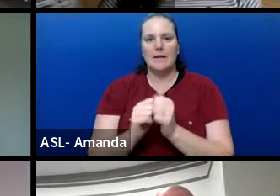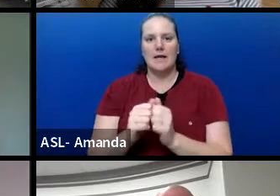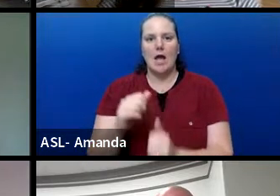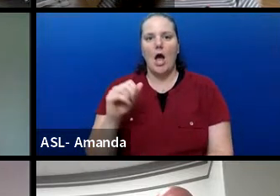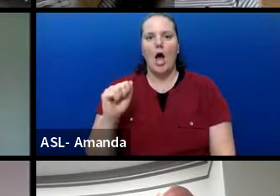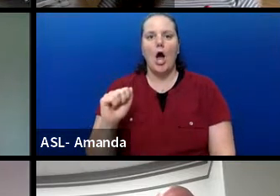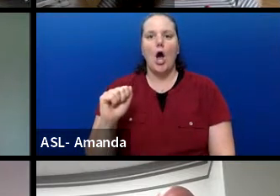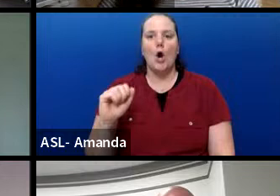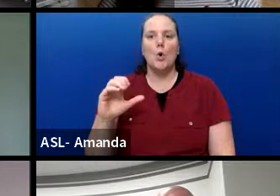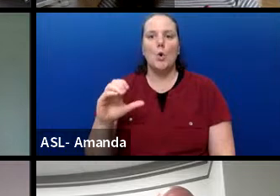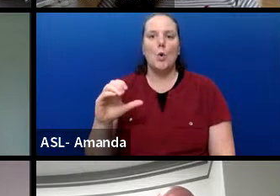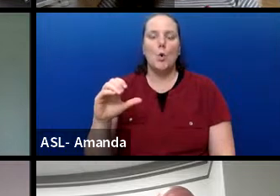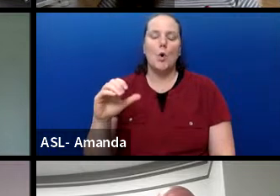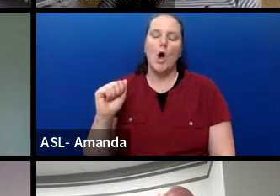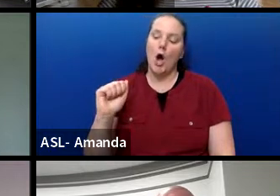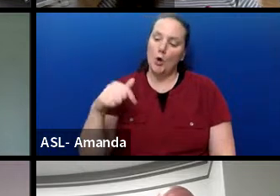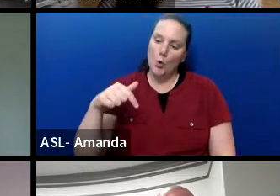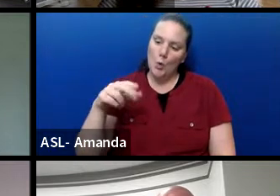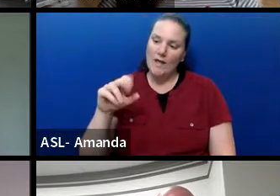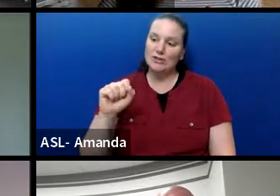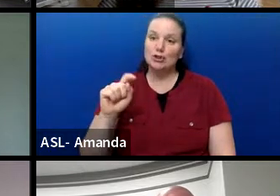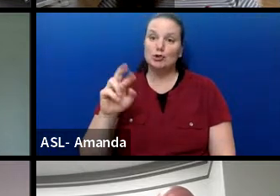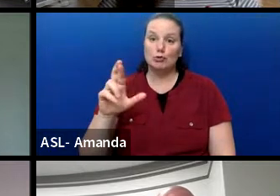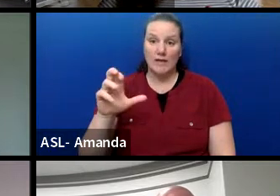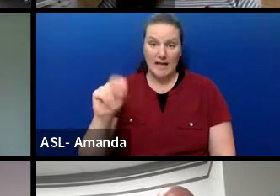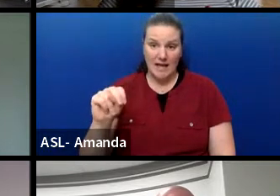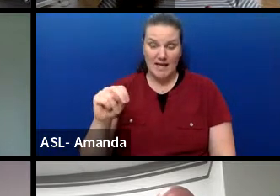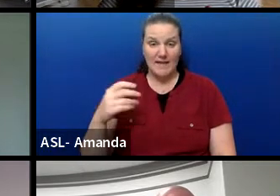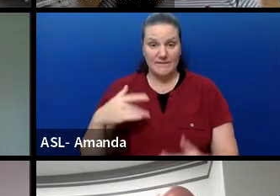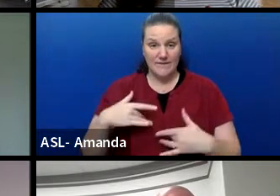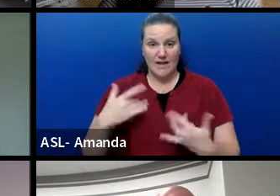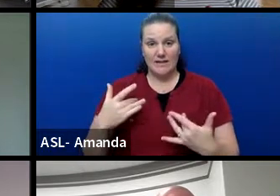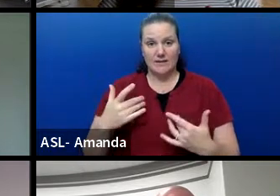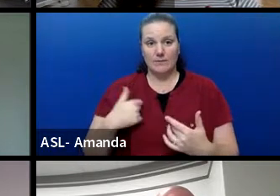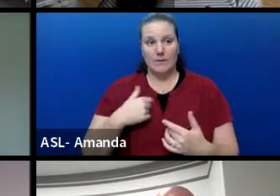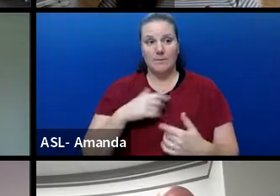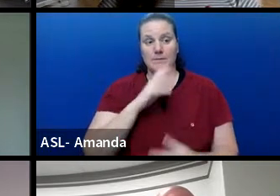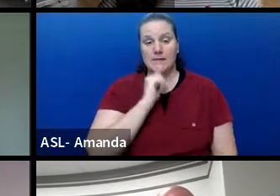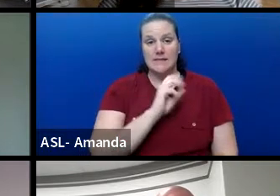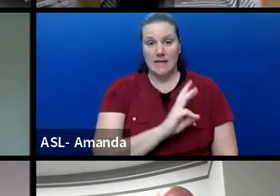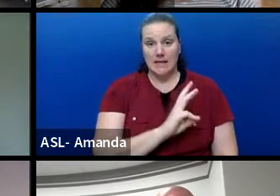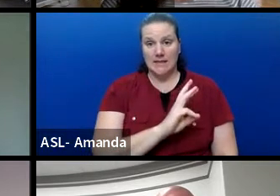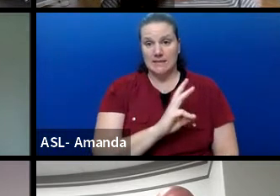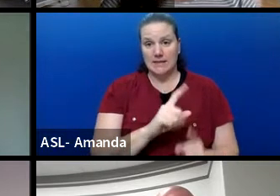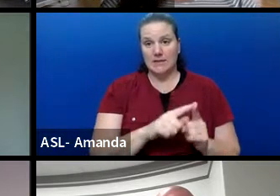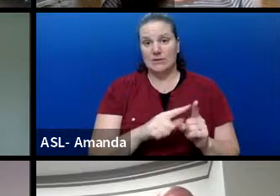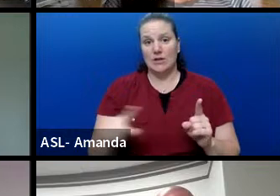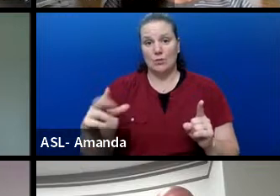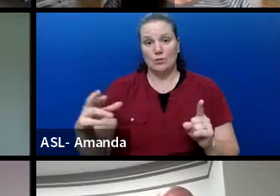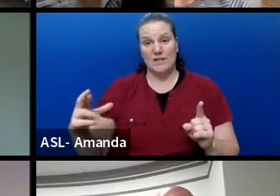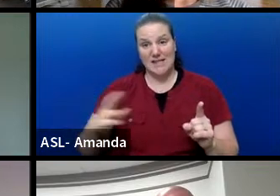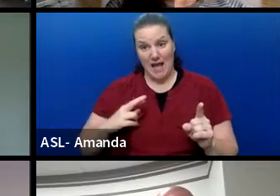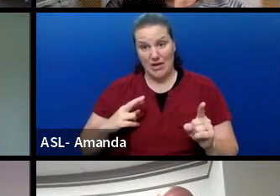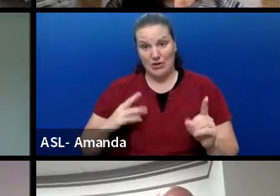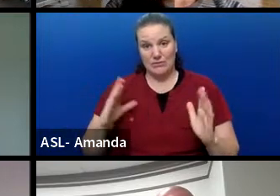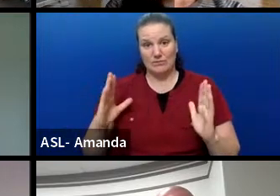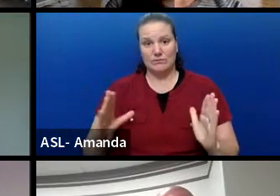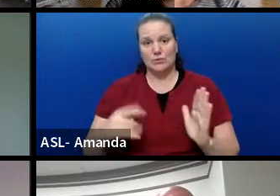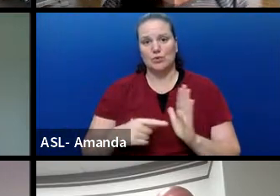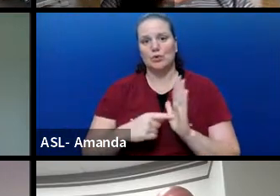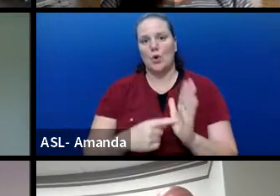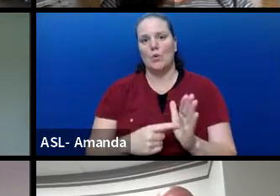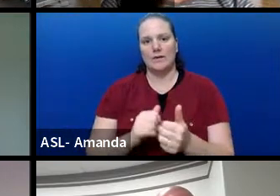event. I spent my life from the time I was 6 years old until I retired, showing